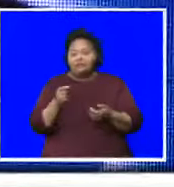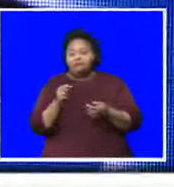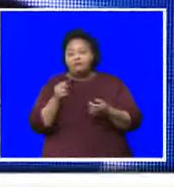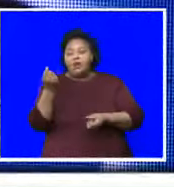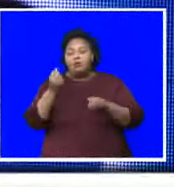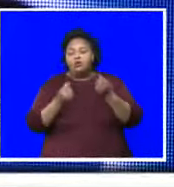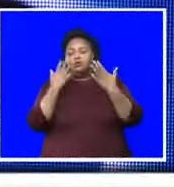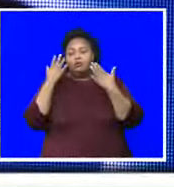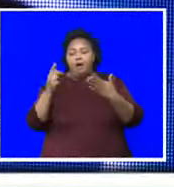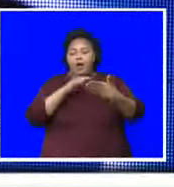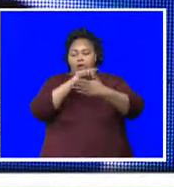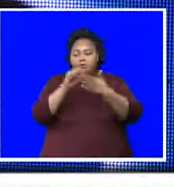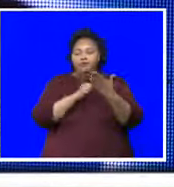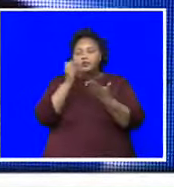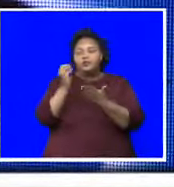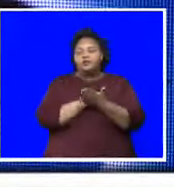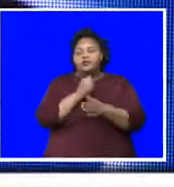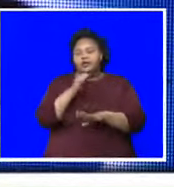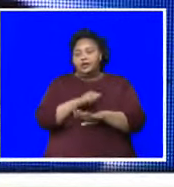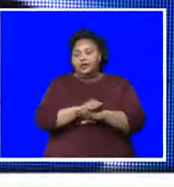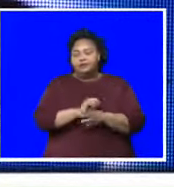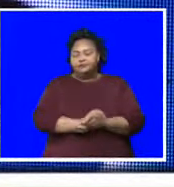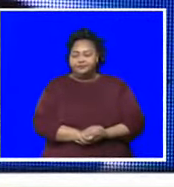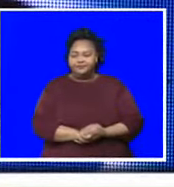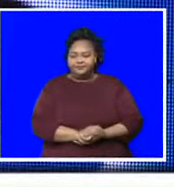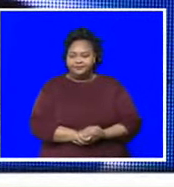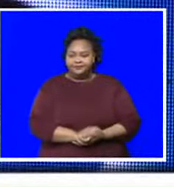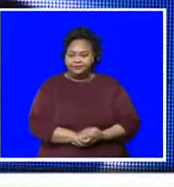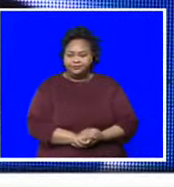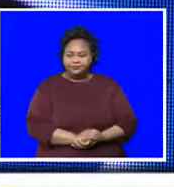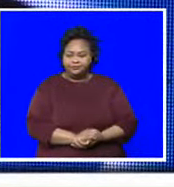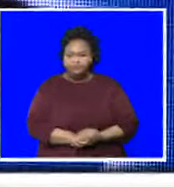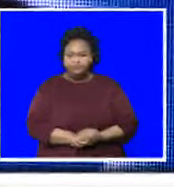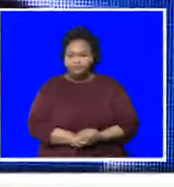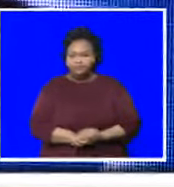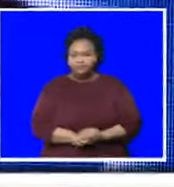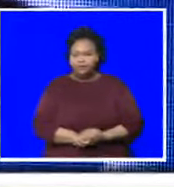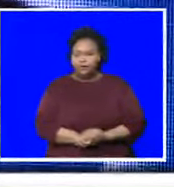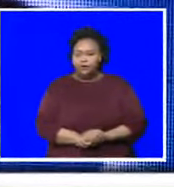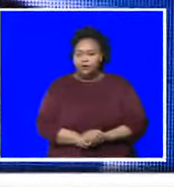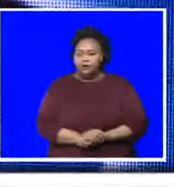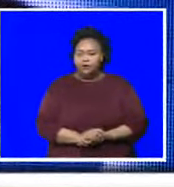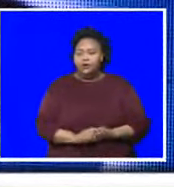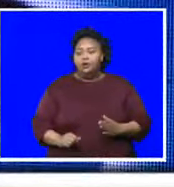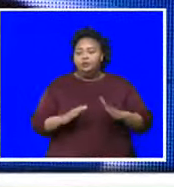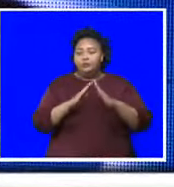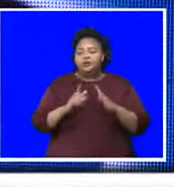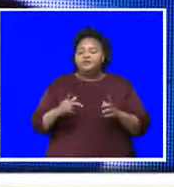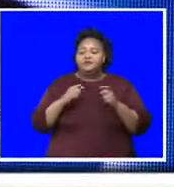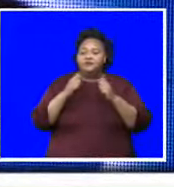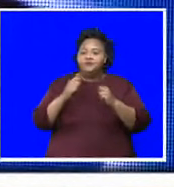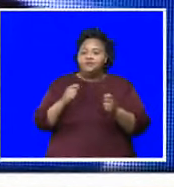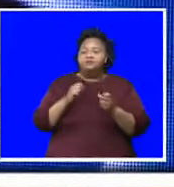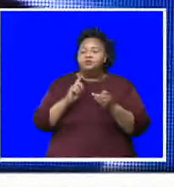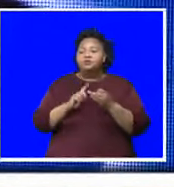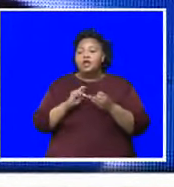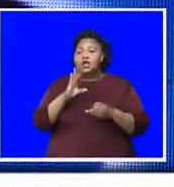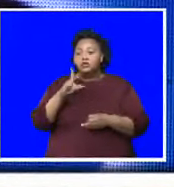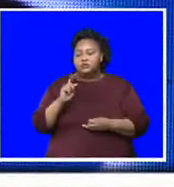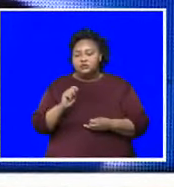Technology Park, and the Ministry of Finance, the Treasury Department, has successfully completed testing and